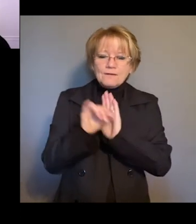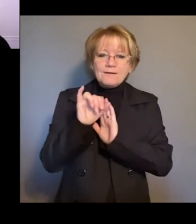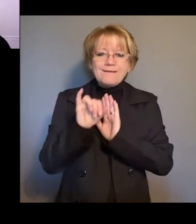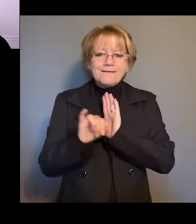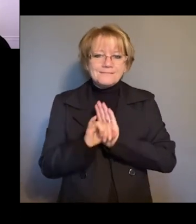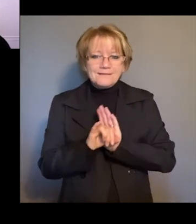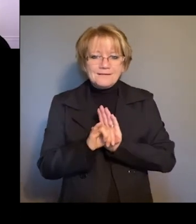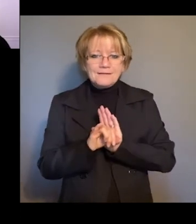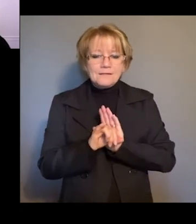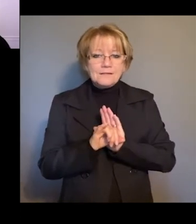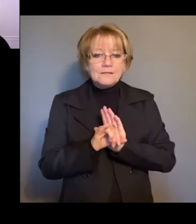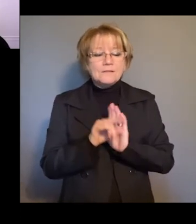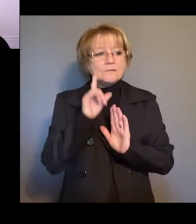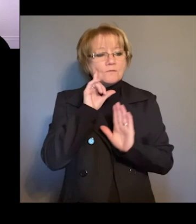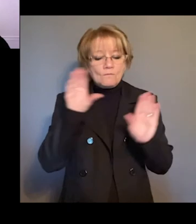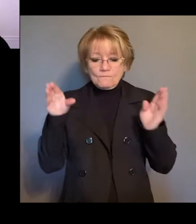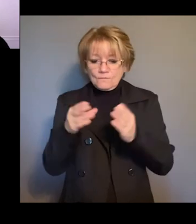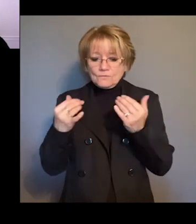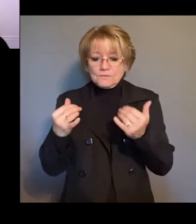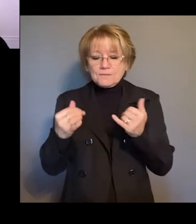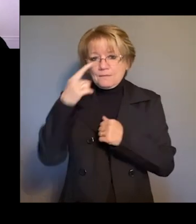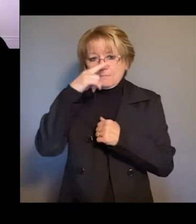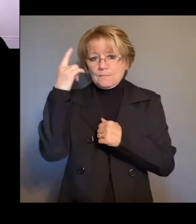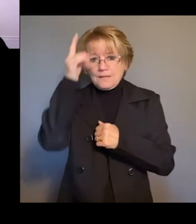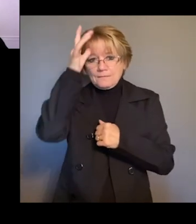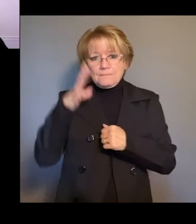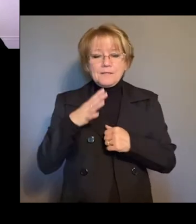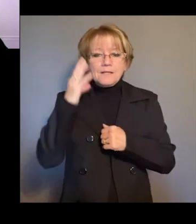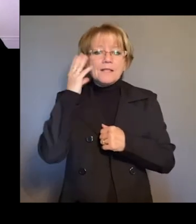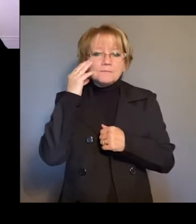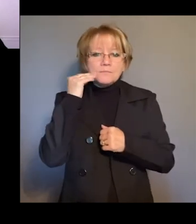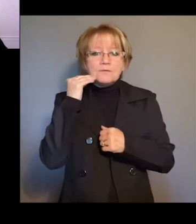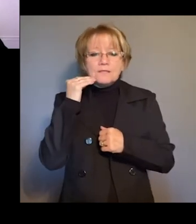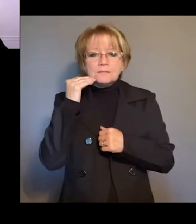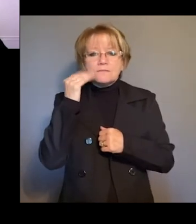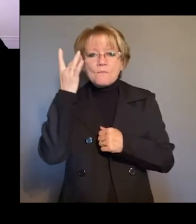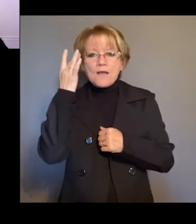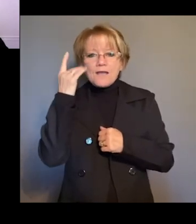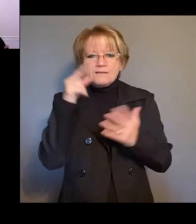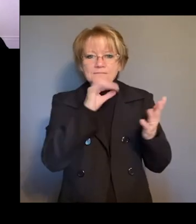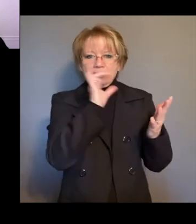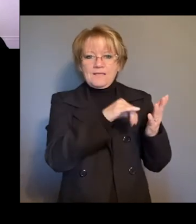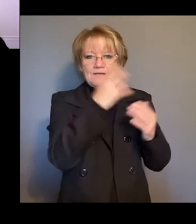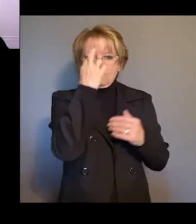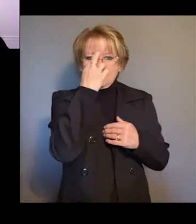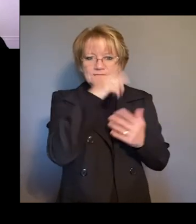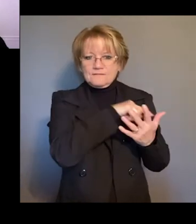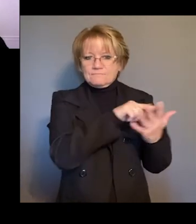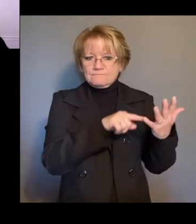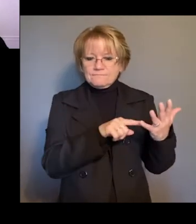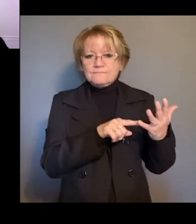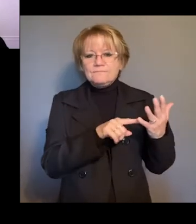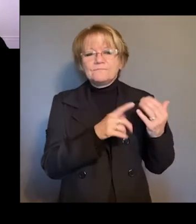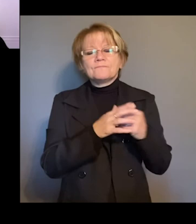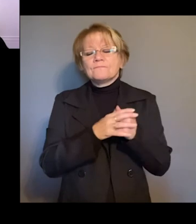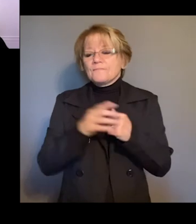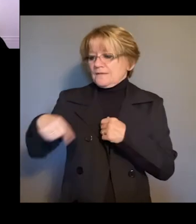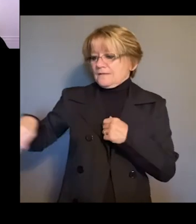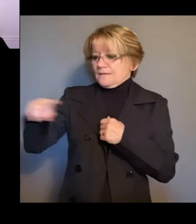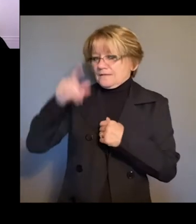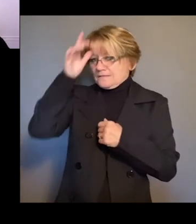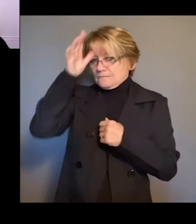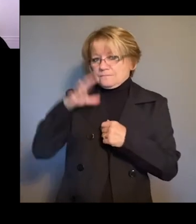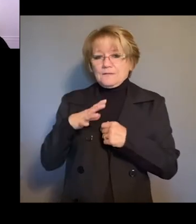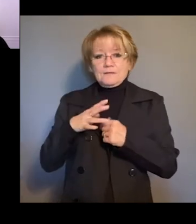we're speaking about the Black male experience because of that. So who are these men? These men are their current students, their